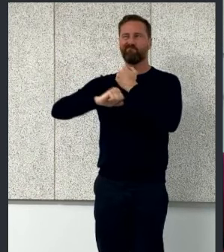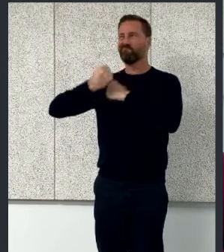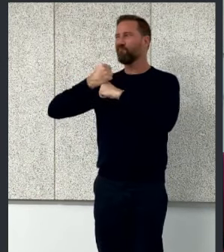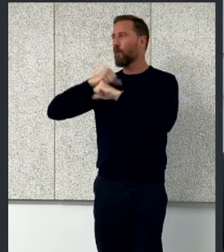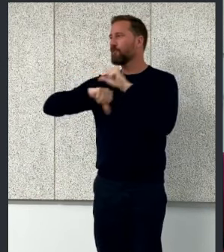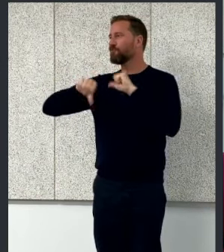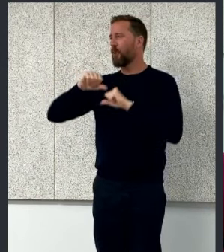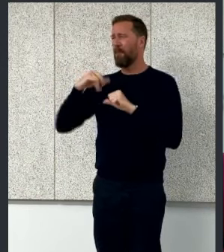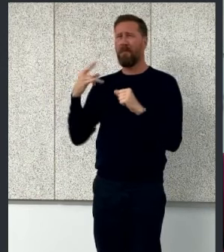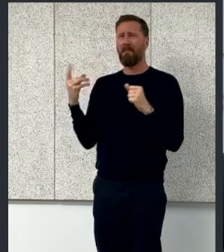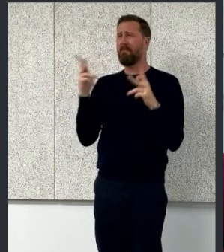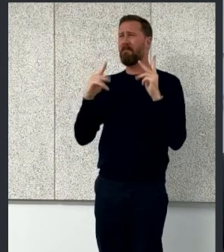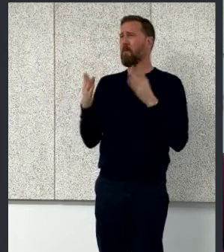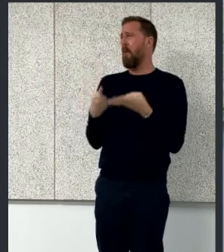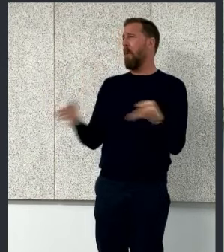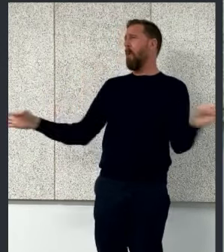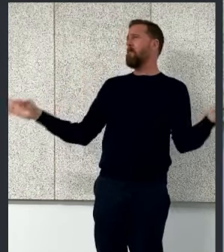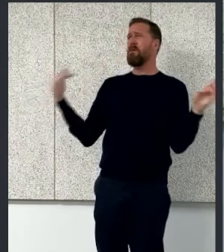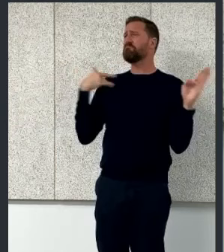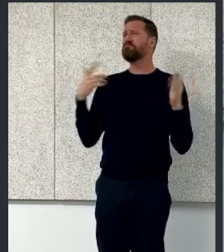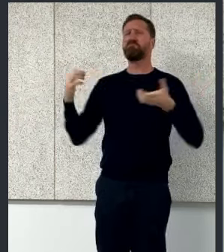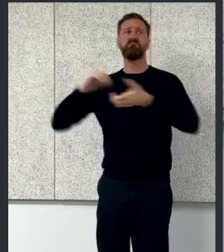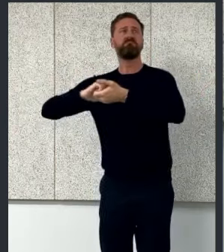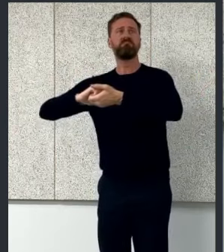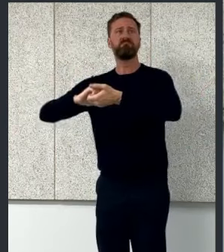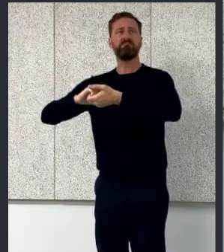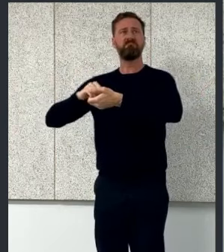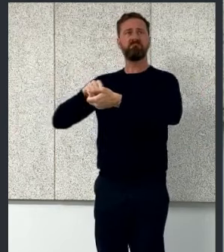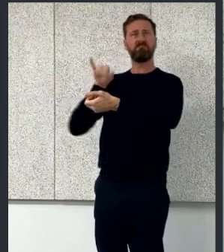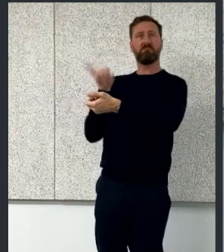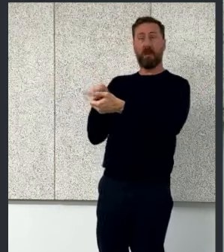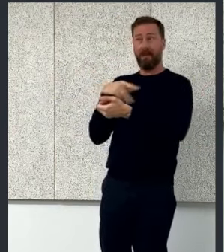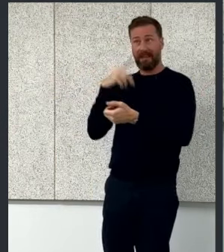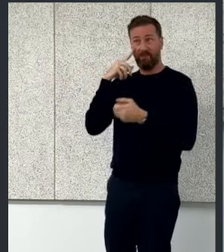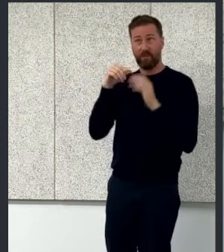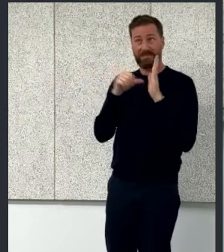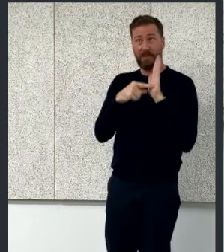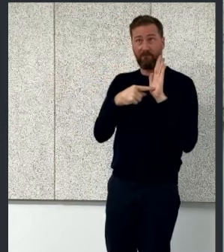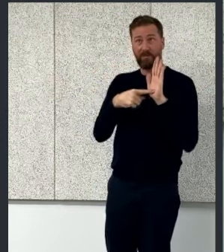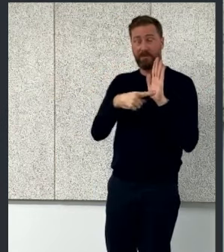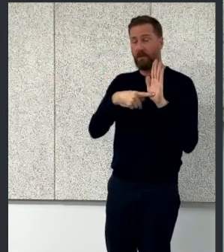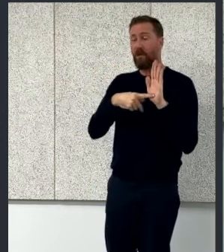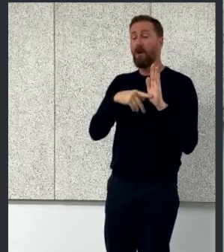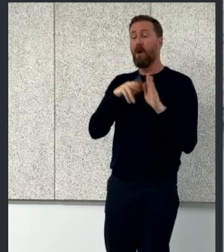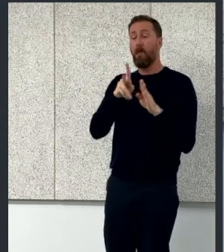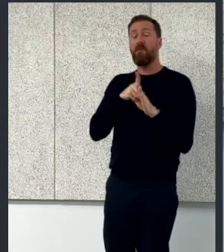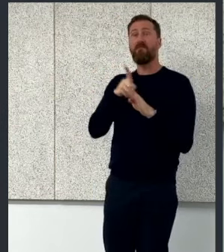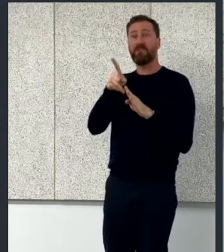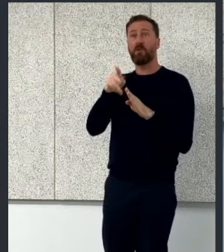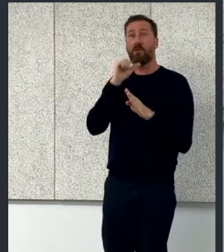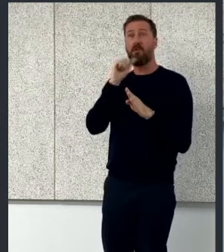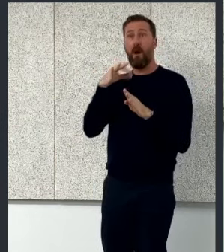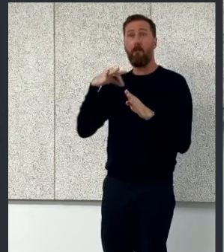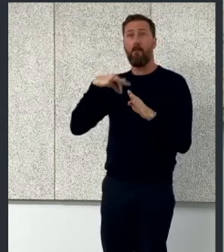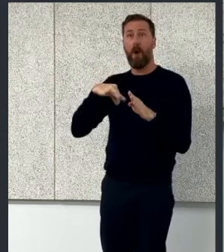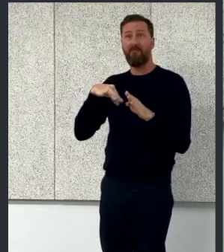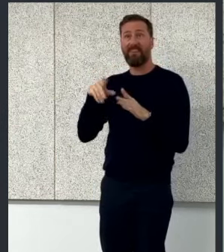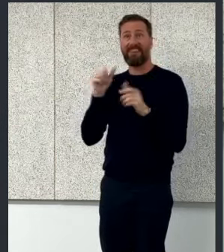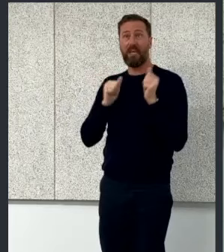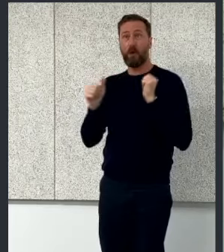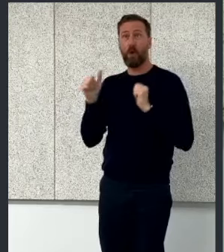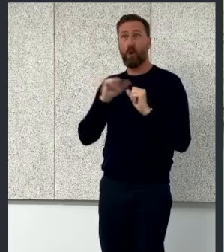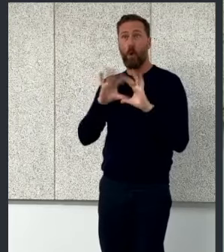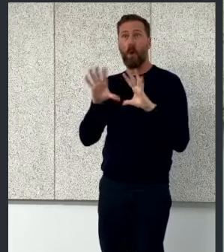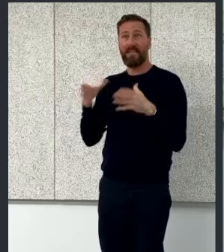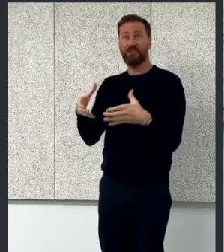way, apropos like the professional non-theater, the PNTC, professional nonprofit theater coalition, mm-hmm. And